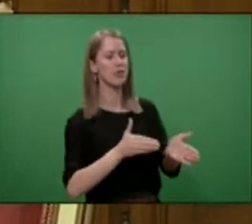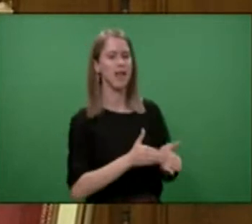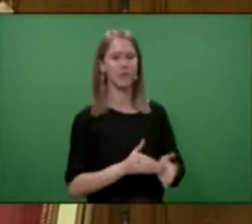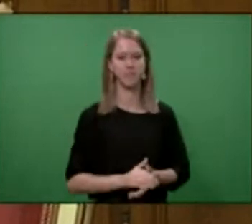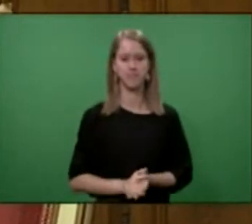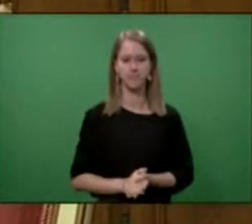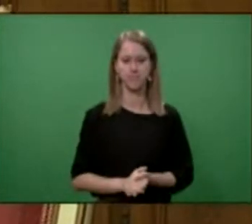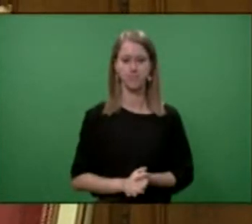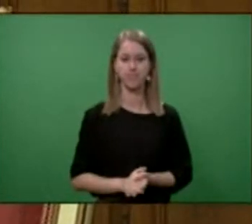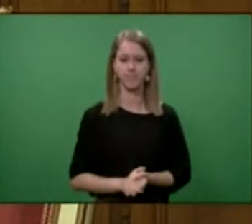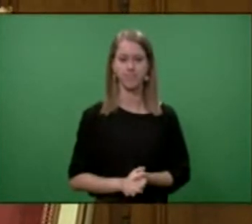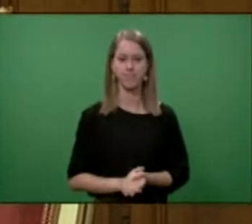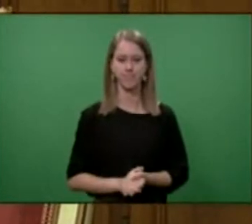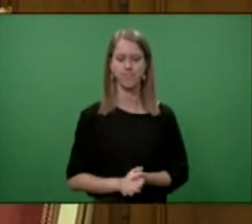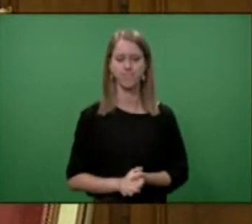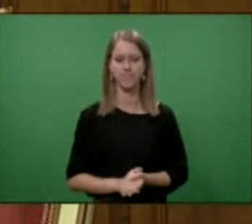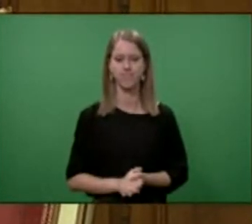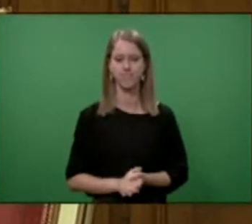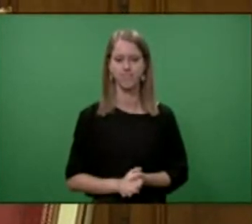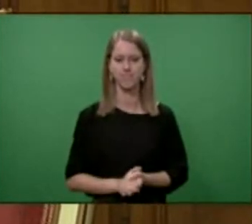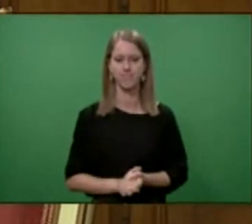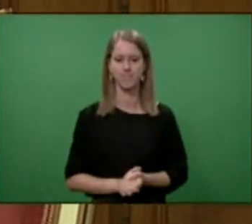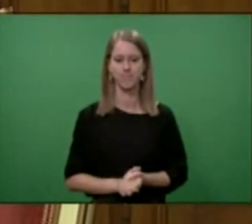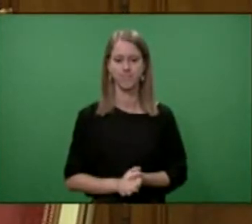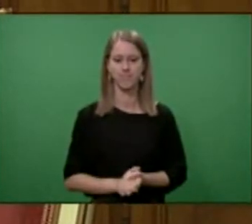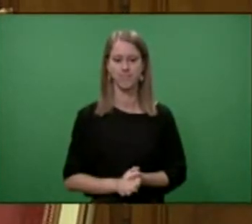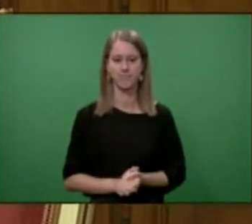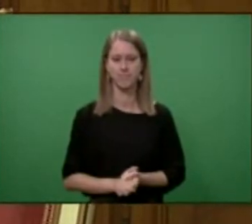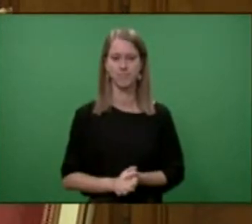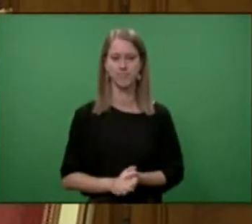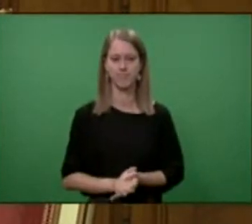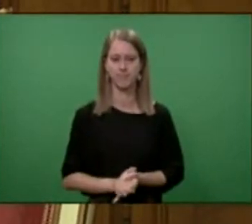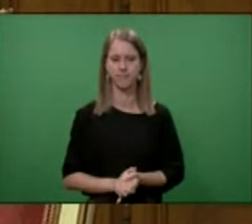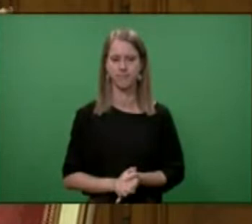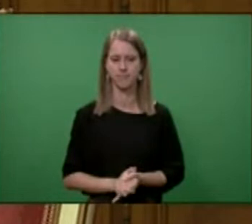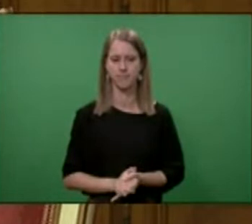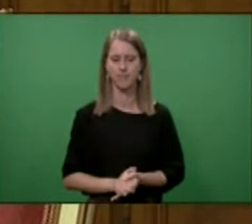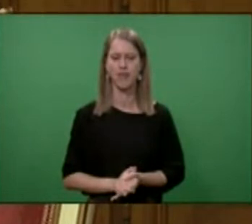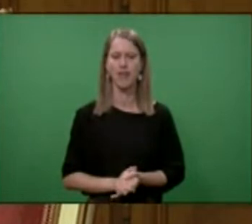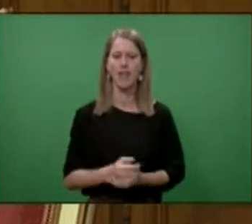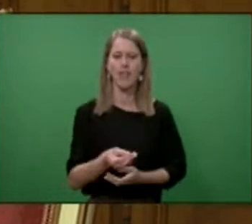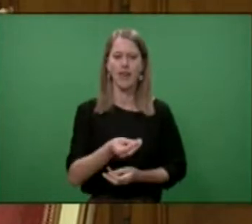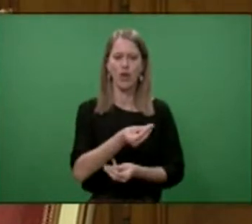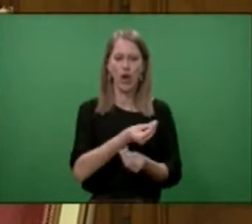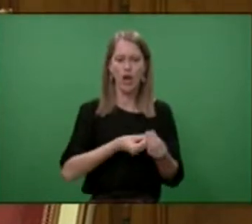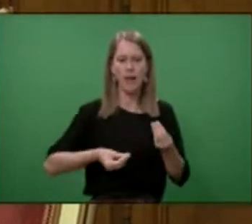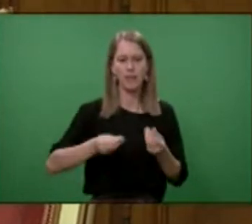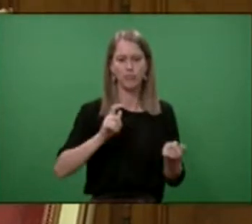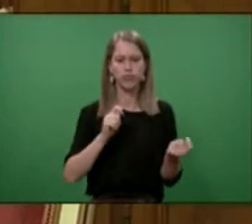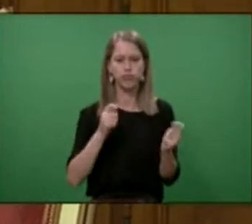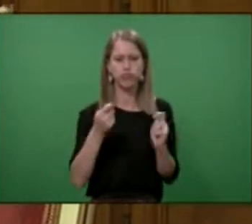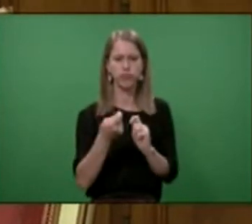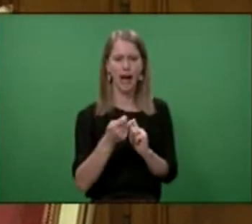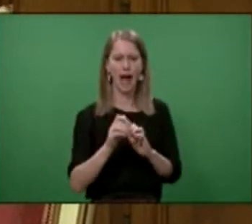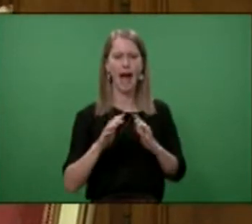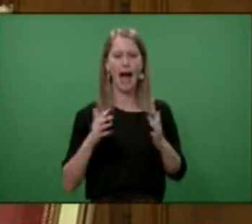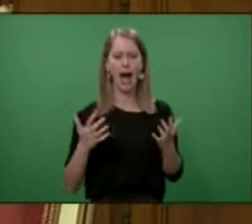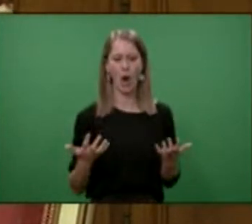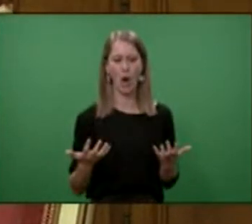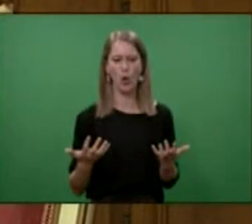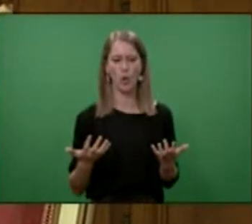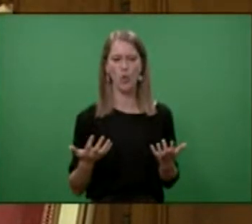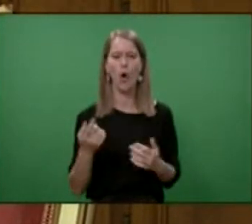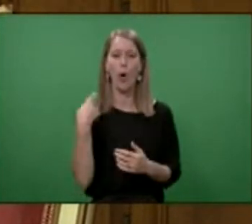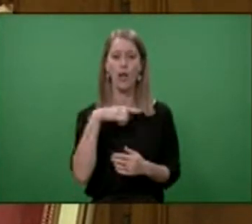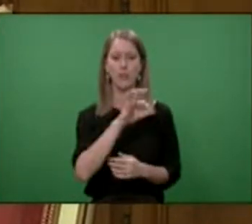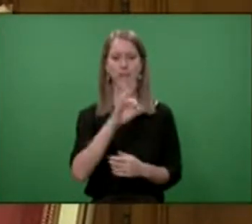This term, the government will lay the foundation for the electrification of New Zealand's economy by bringing forward our 100%